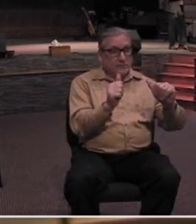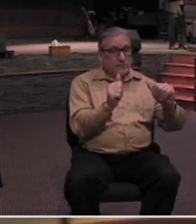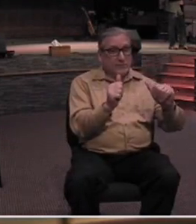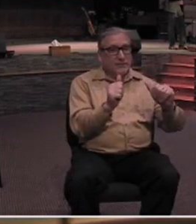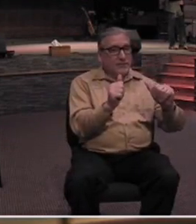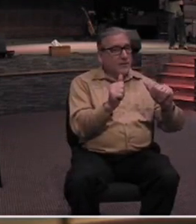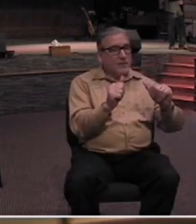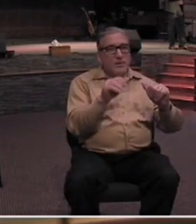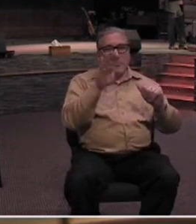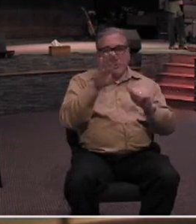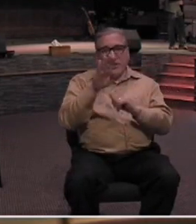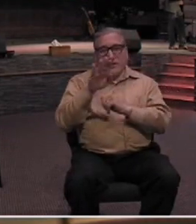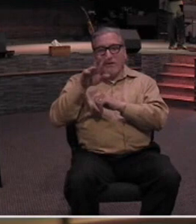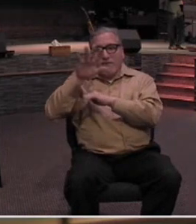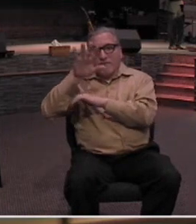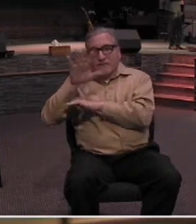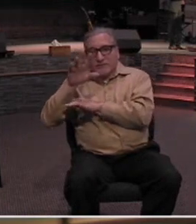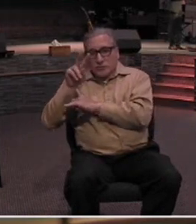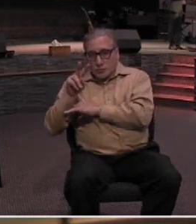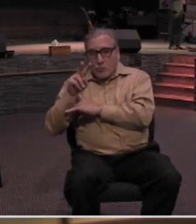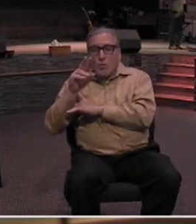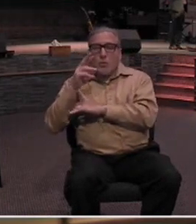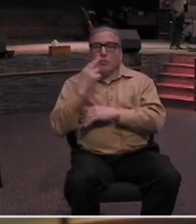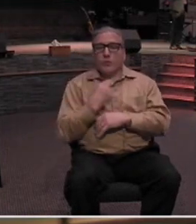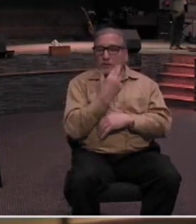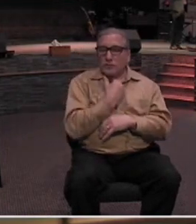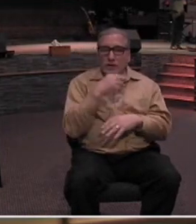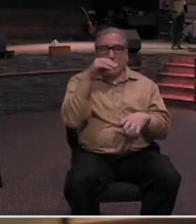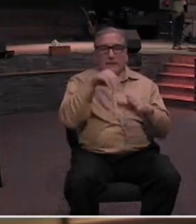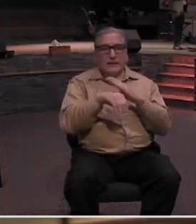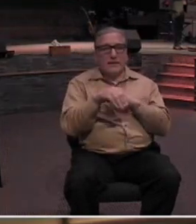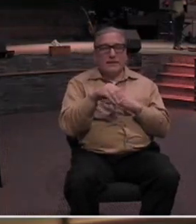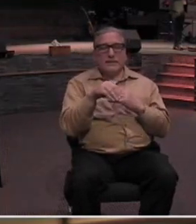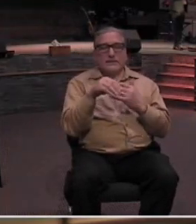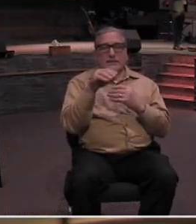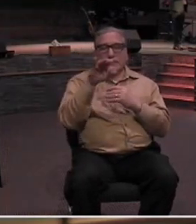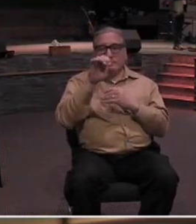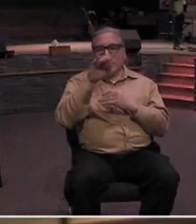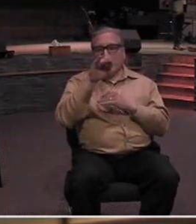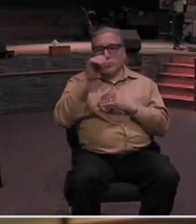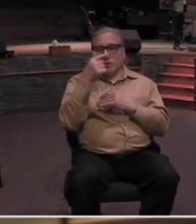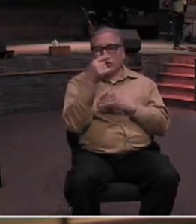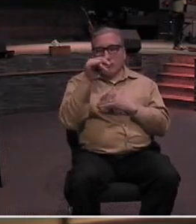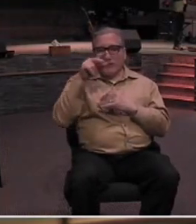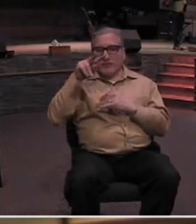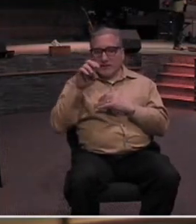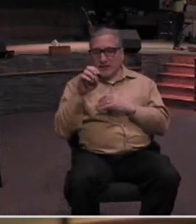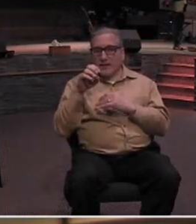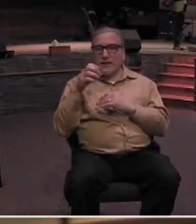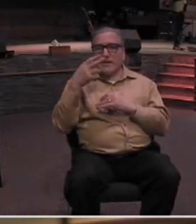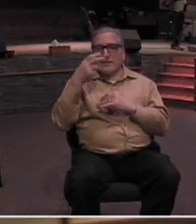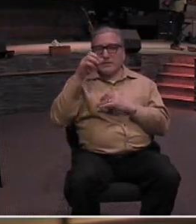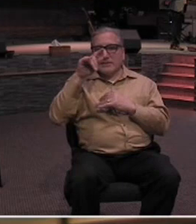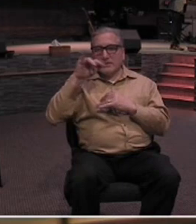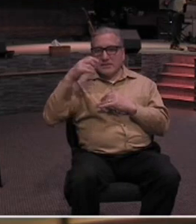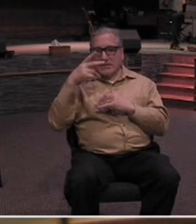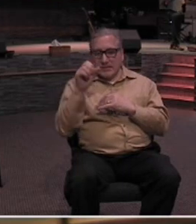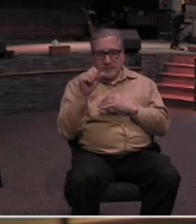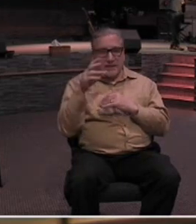the B-52's restaurant located in Inver Grove Heights in Minnesota. Are there